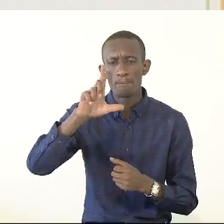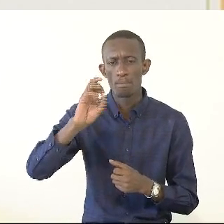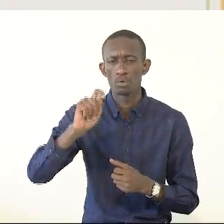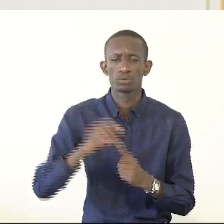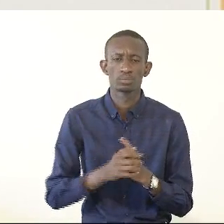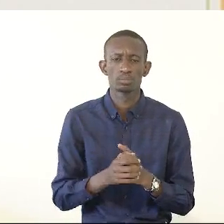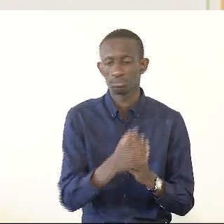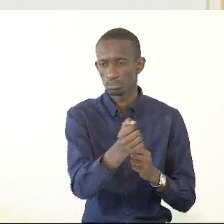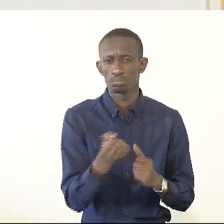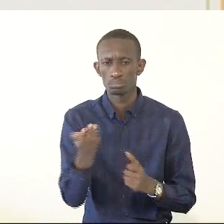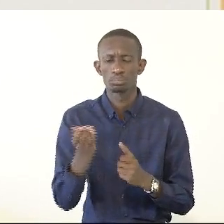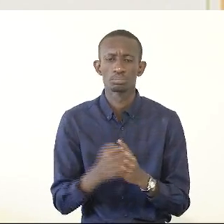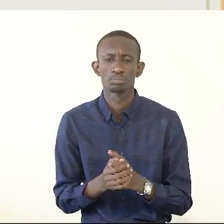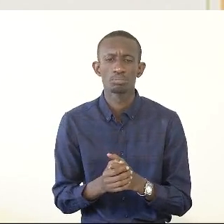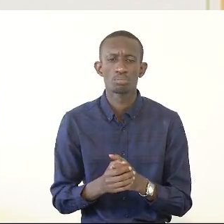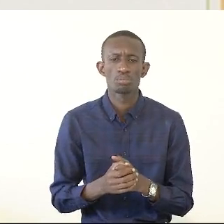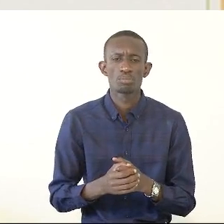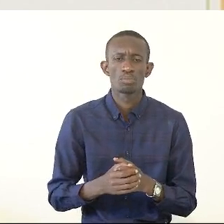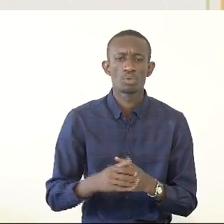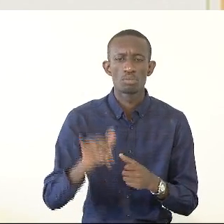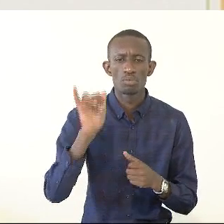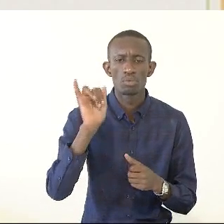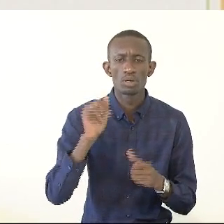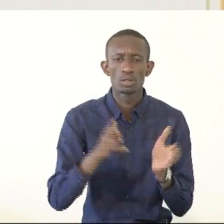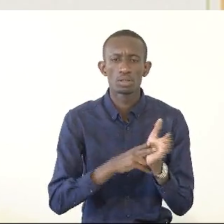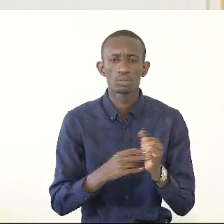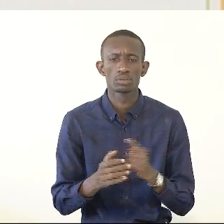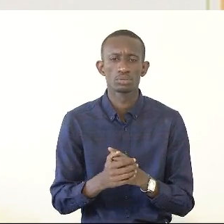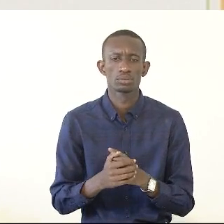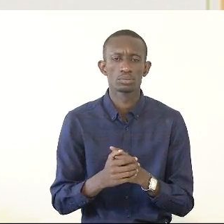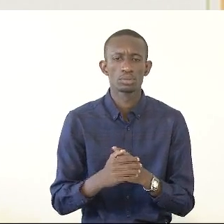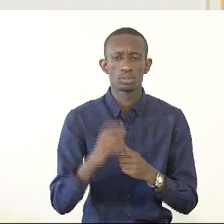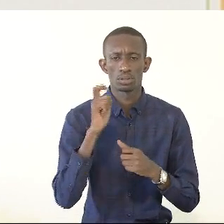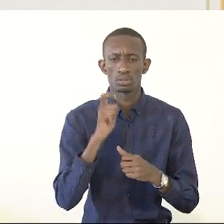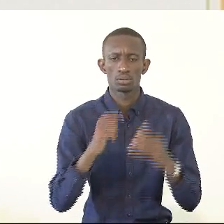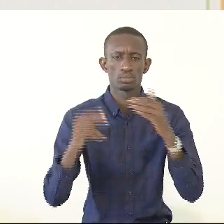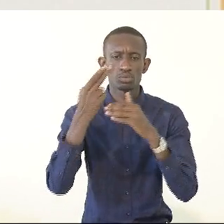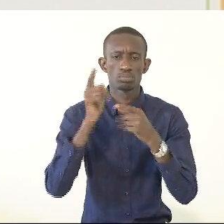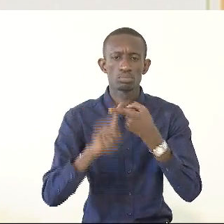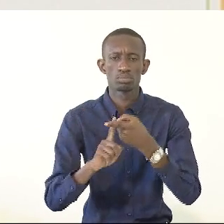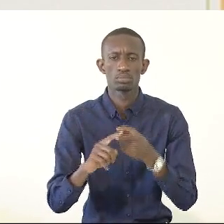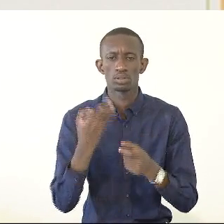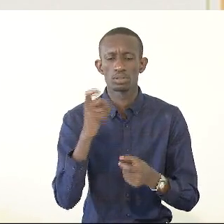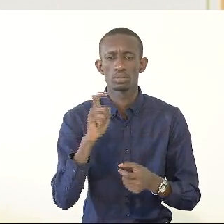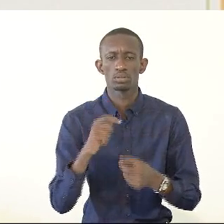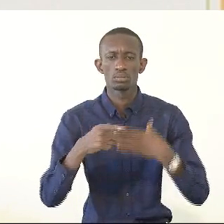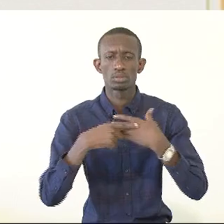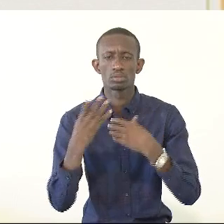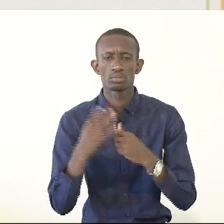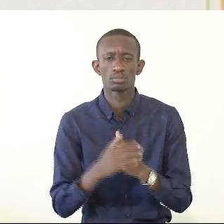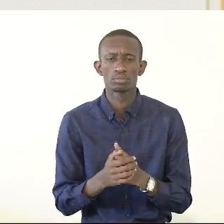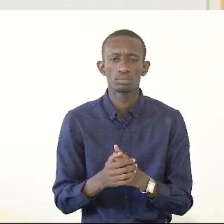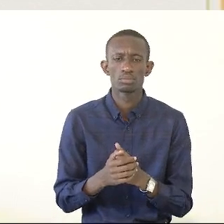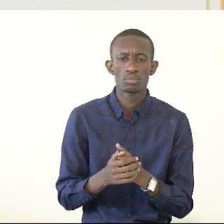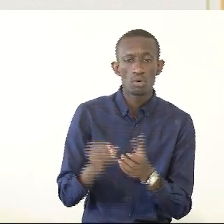y equals x squared plus 3x minus 4 for values from -5